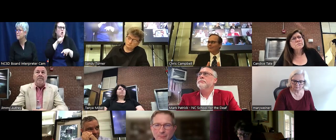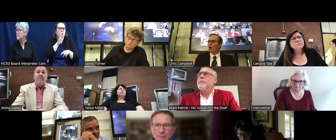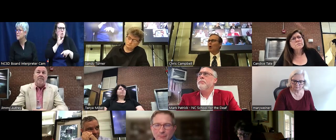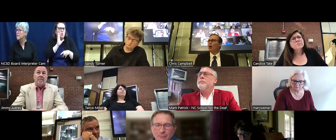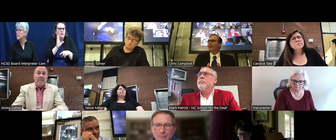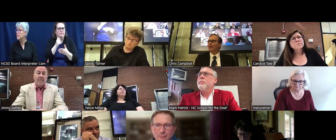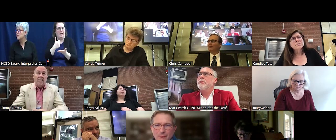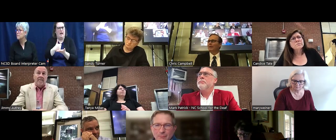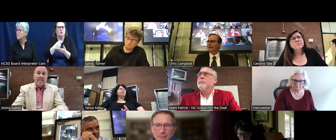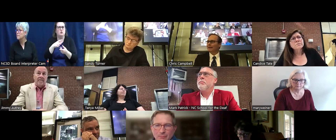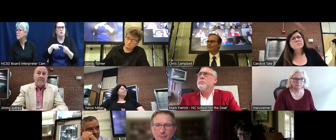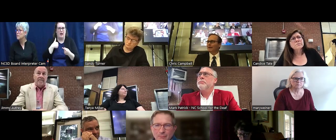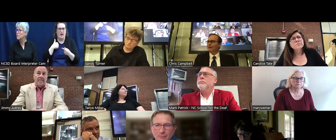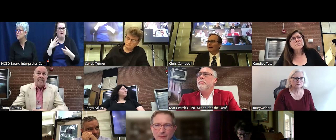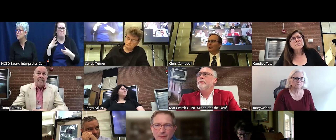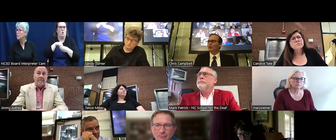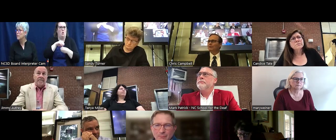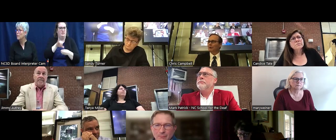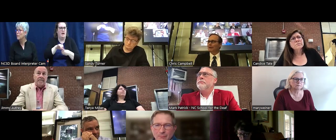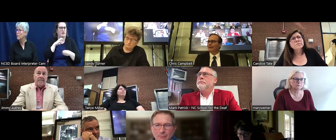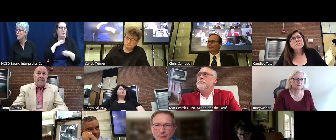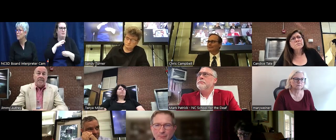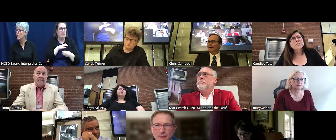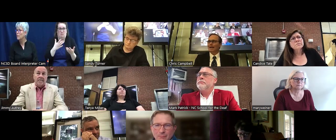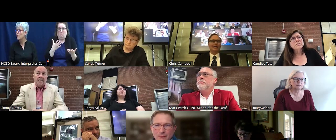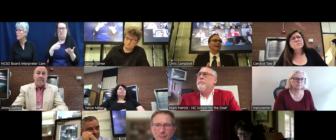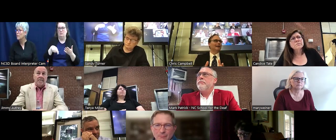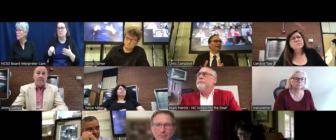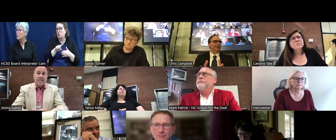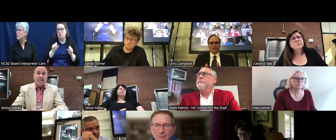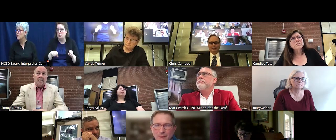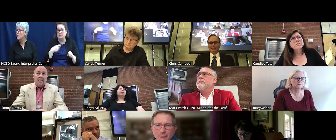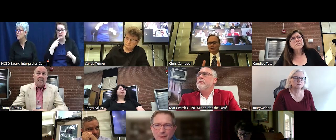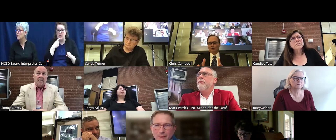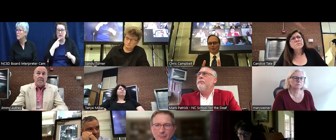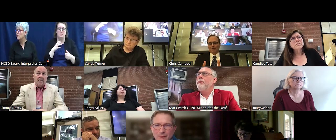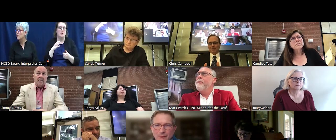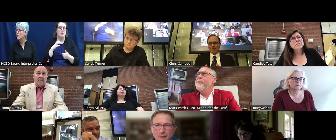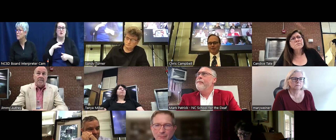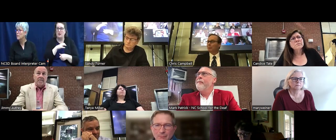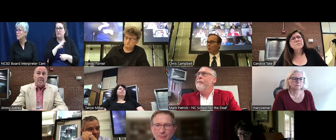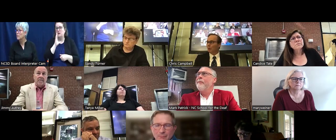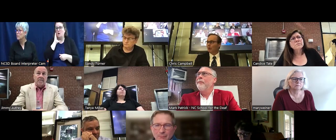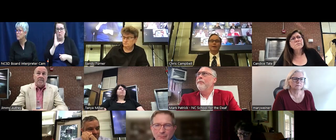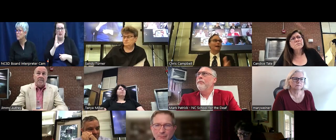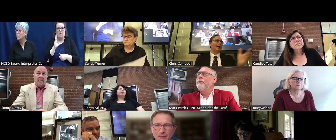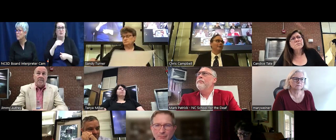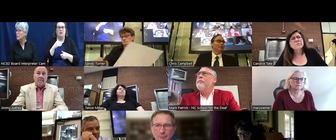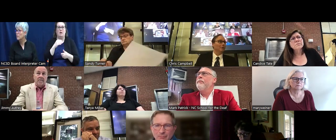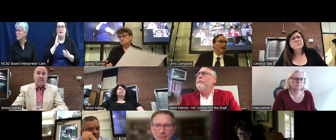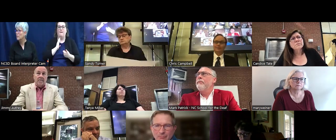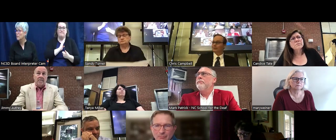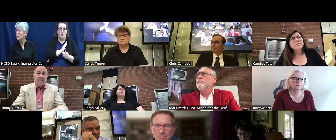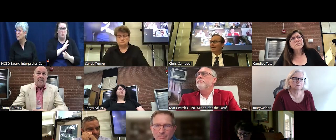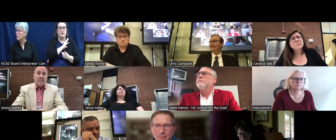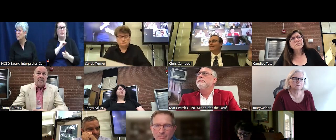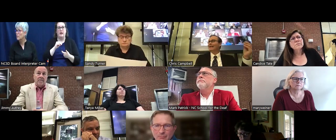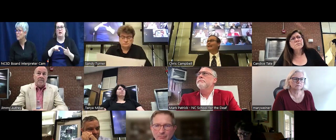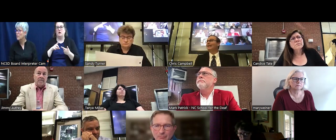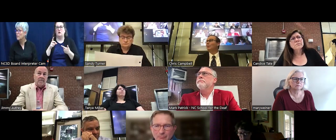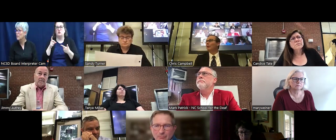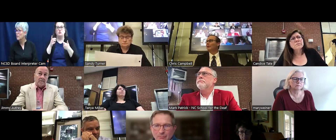have on the committee? Now, you certainly can say the committee is going to be the board and the director.